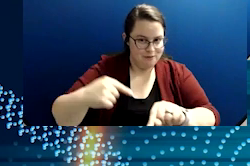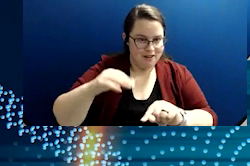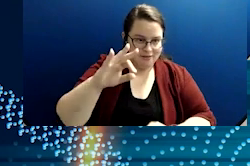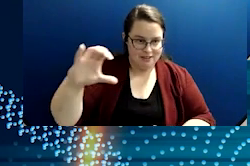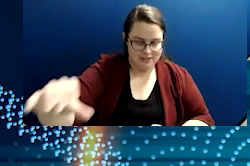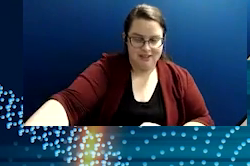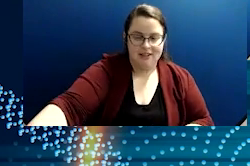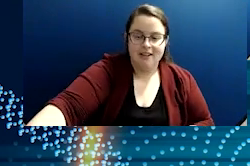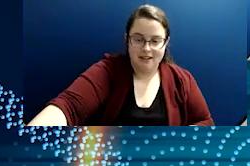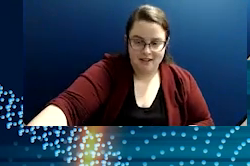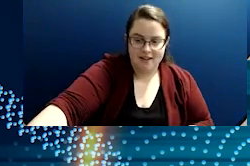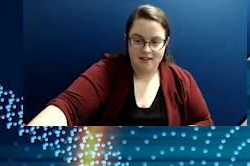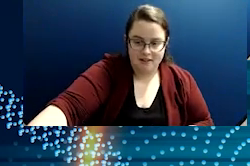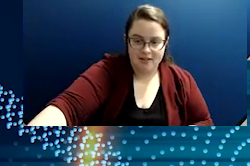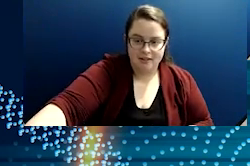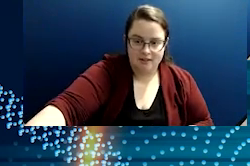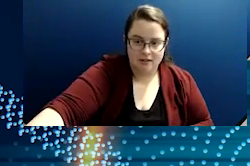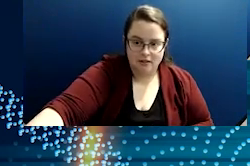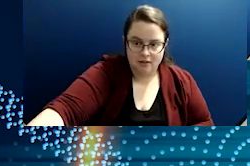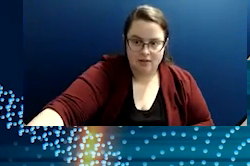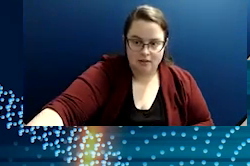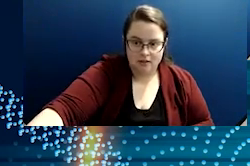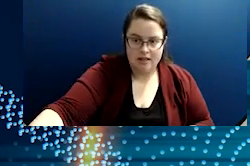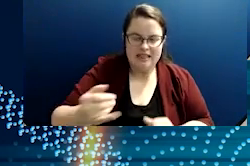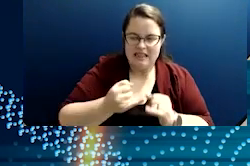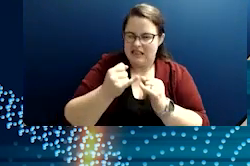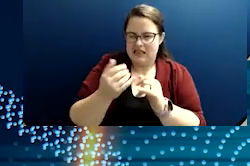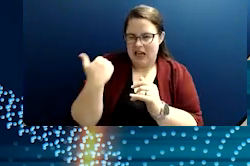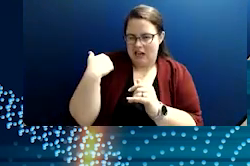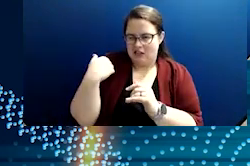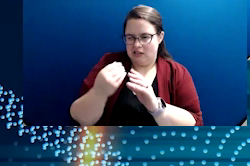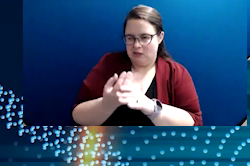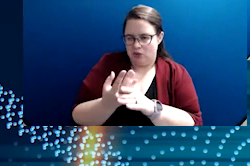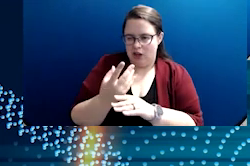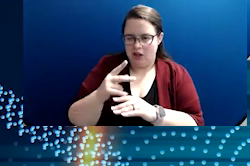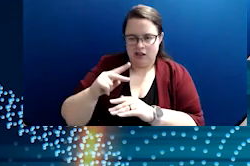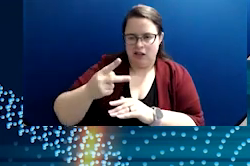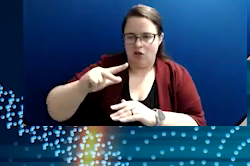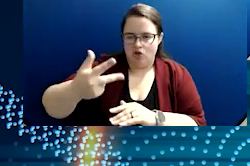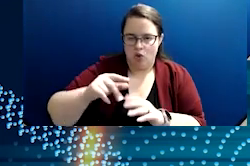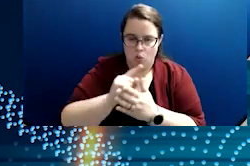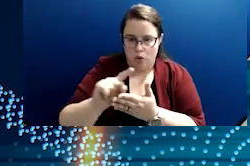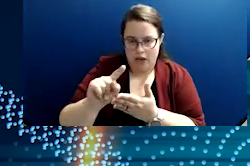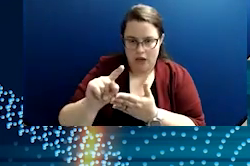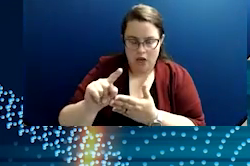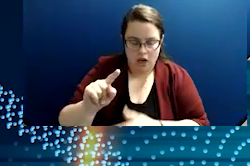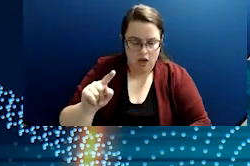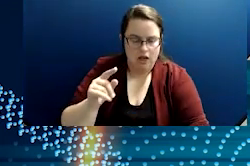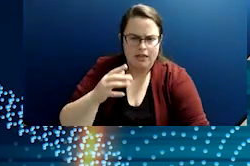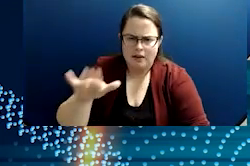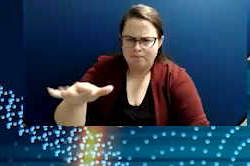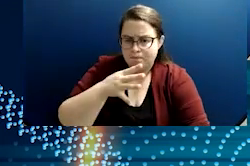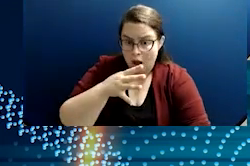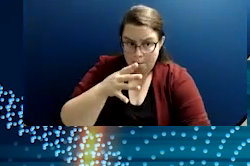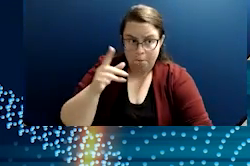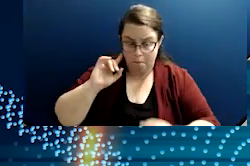Last spring, I think it was about the second or third week in the semester, he said, "Hey, Mom, have you ever heard of ChatGPT?" I'm like,